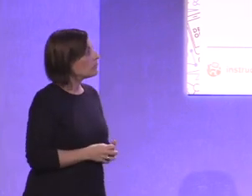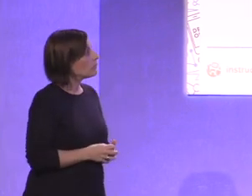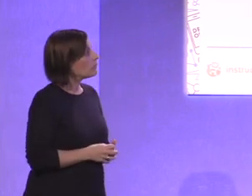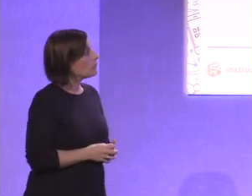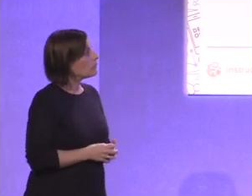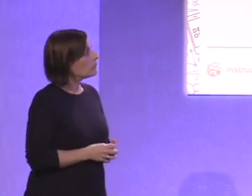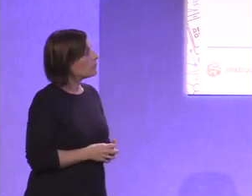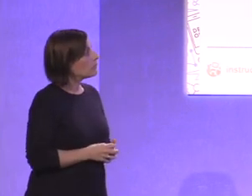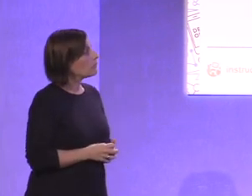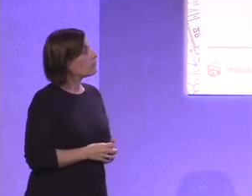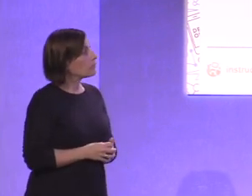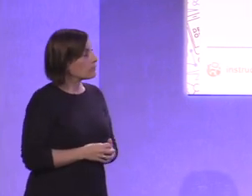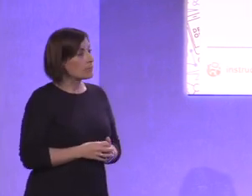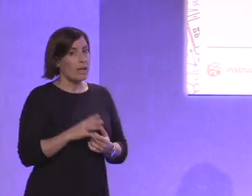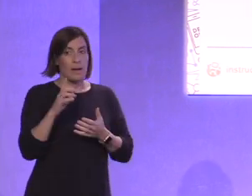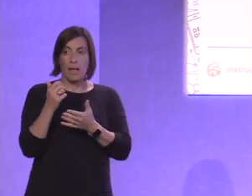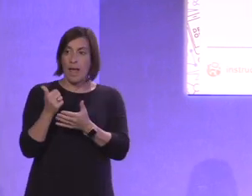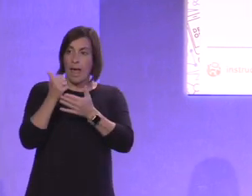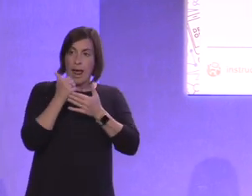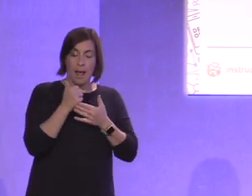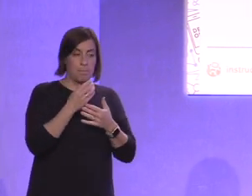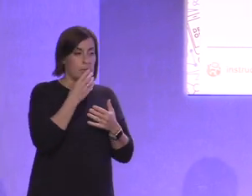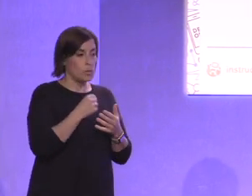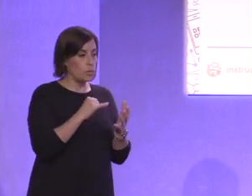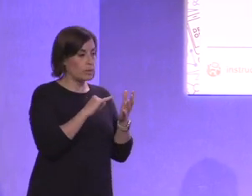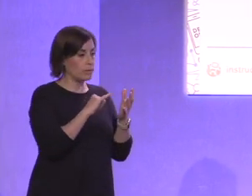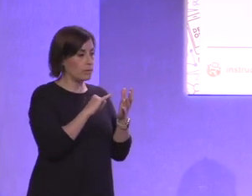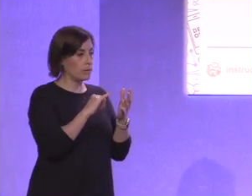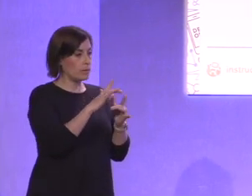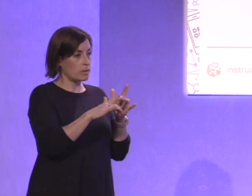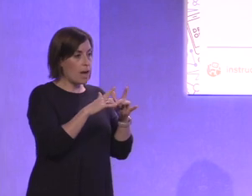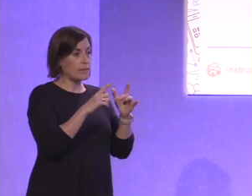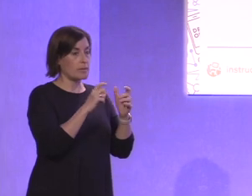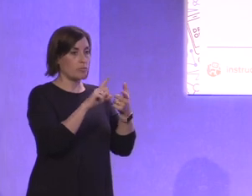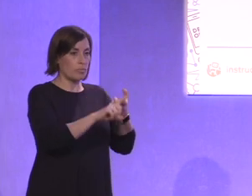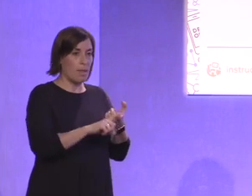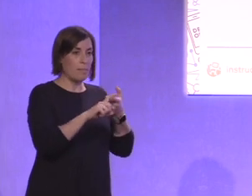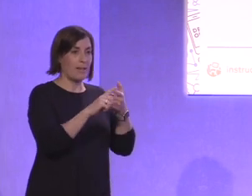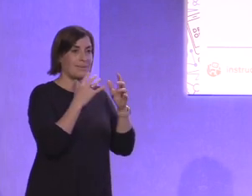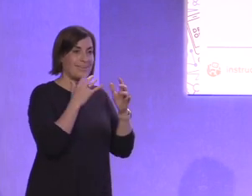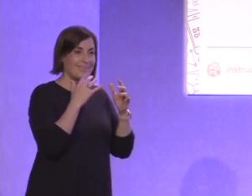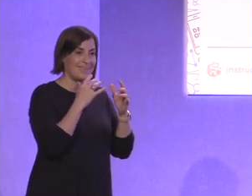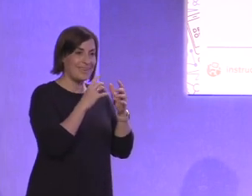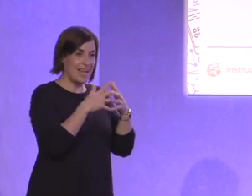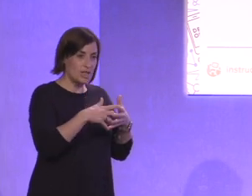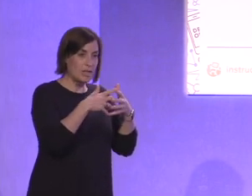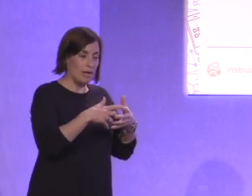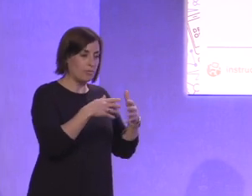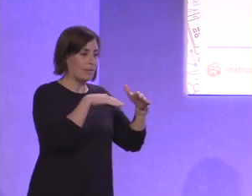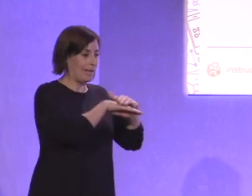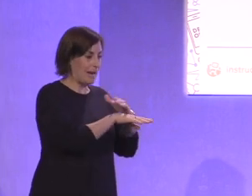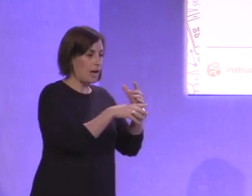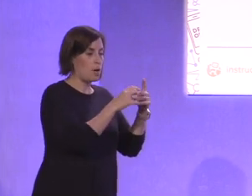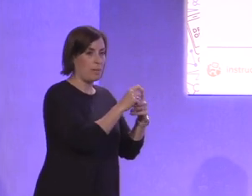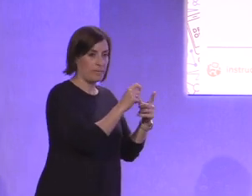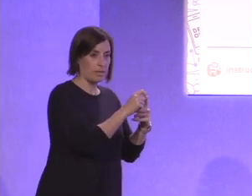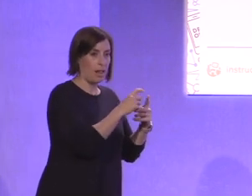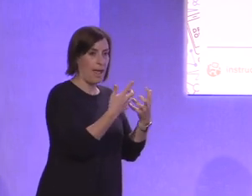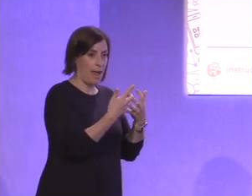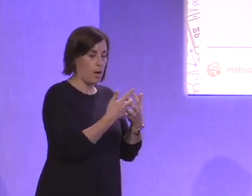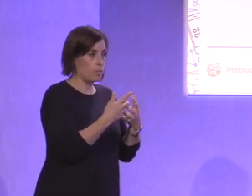helped us to bootstrap this use of site reliability engineering within Pivotal, specifically as applied to